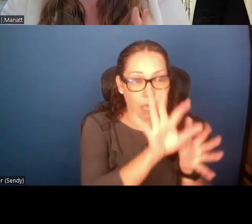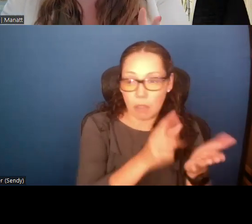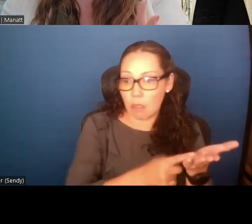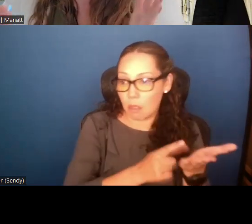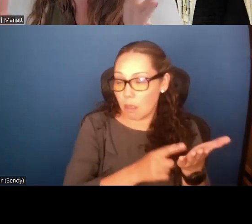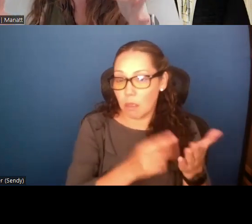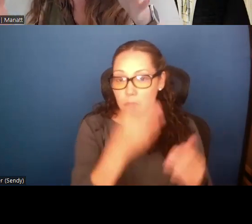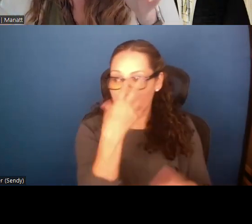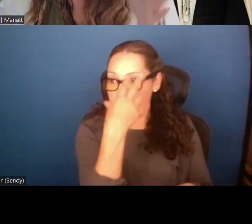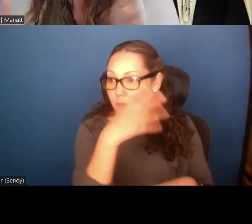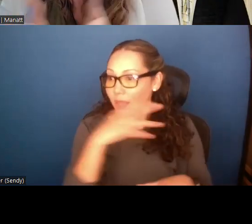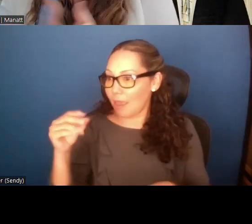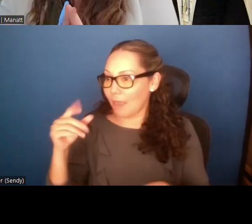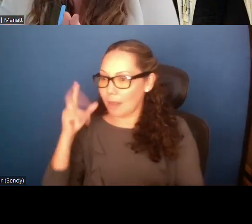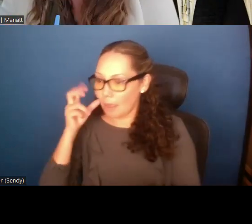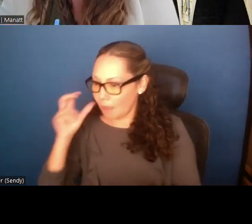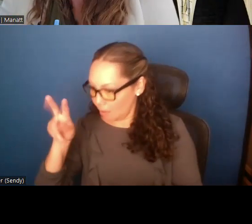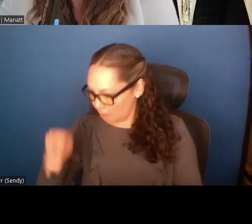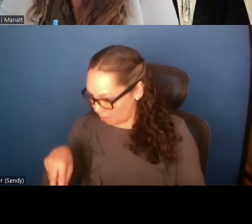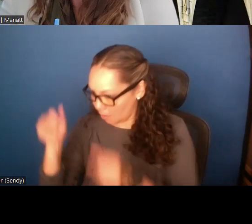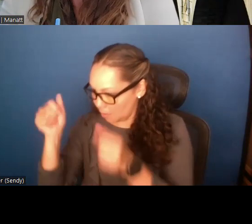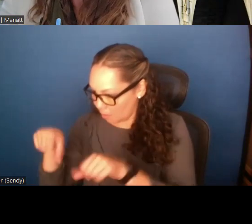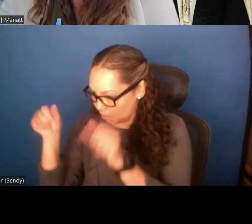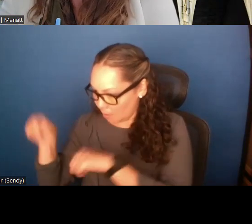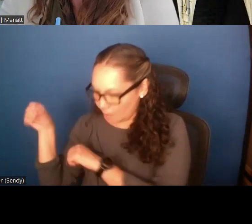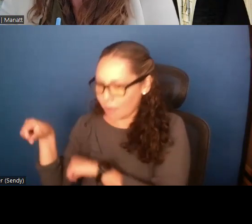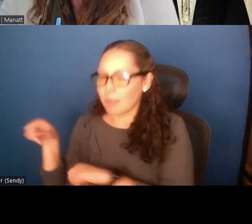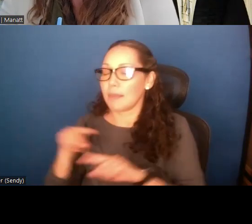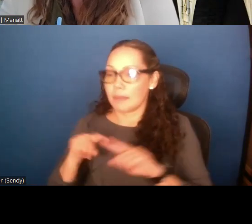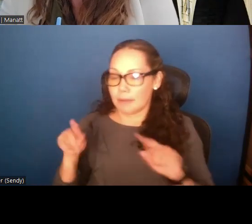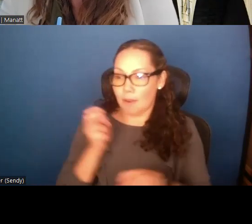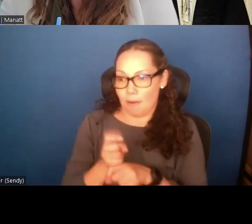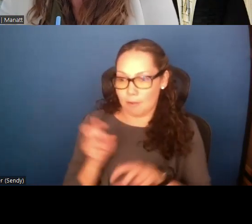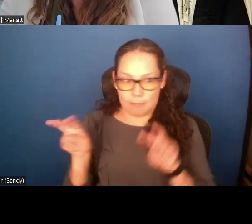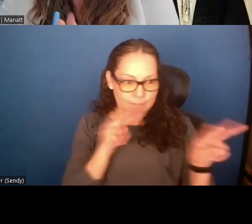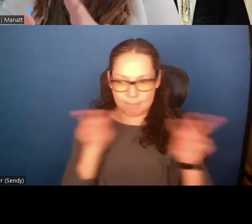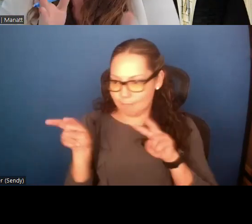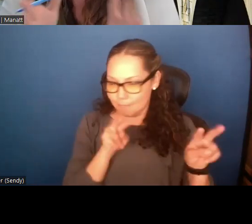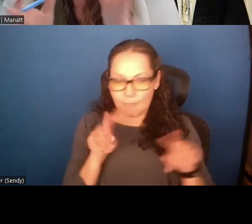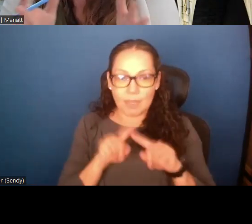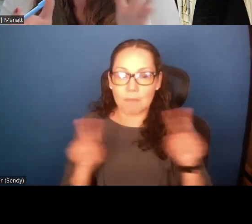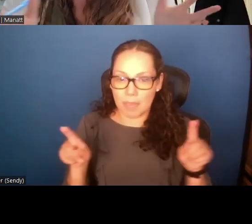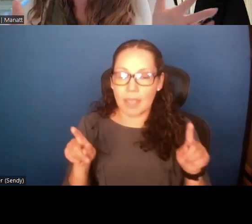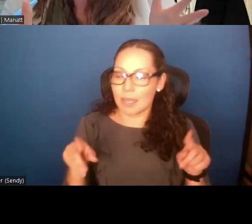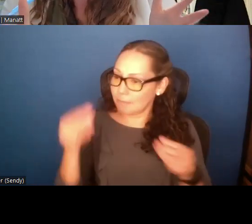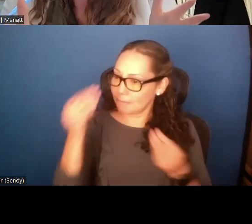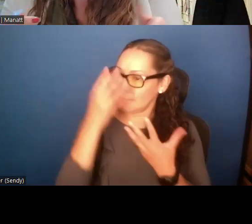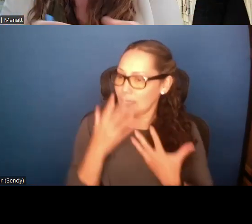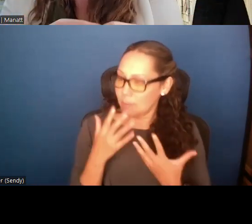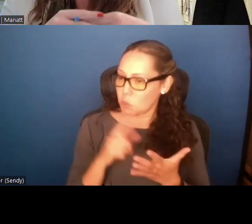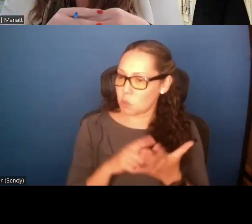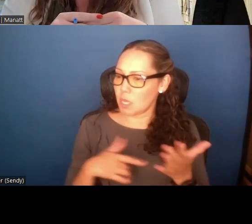that. So as we did in the last one, we're going to ask everyone to just tell us how they're feeling about where we're